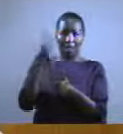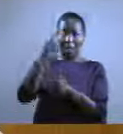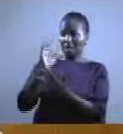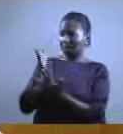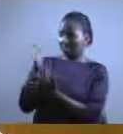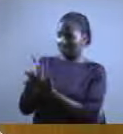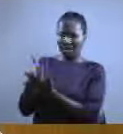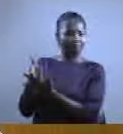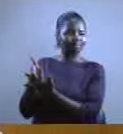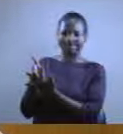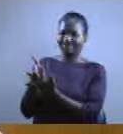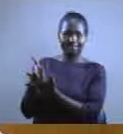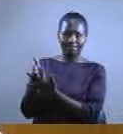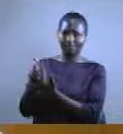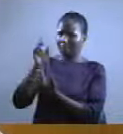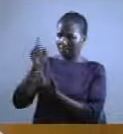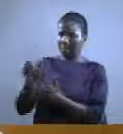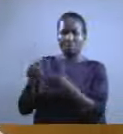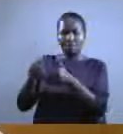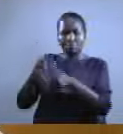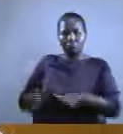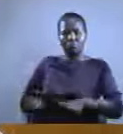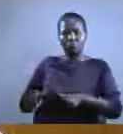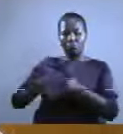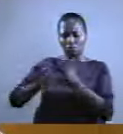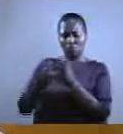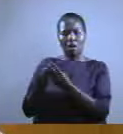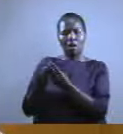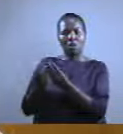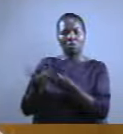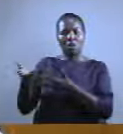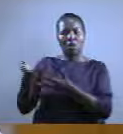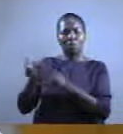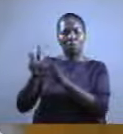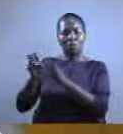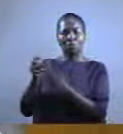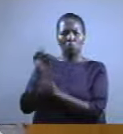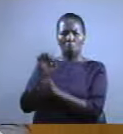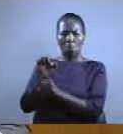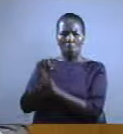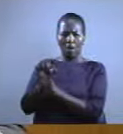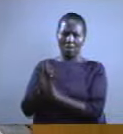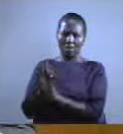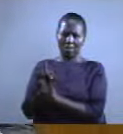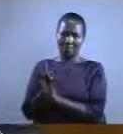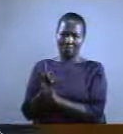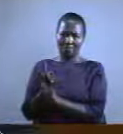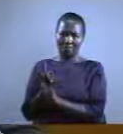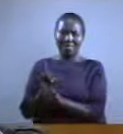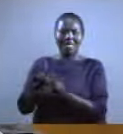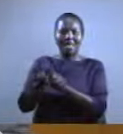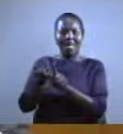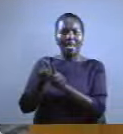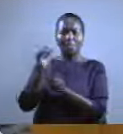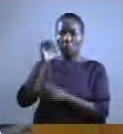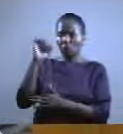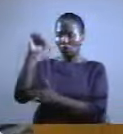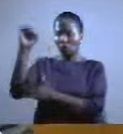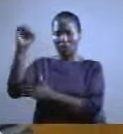should remain central in resolving labor relation industrial actions.